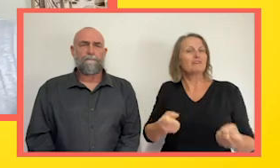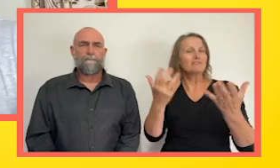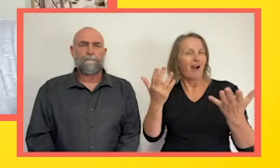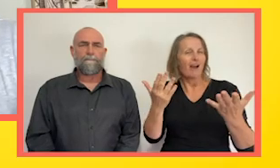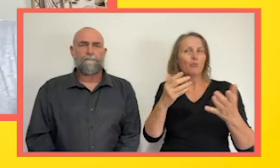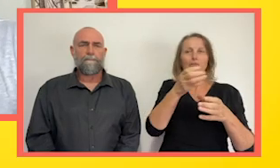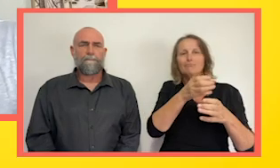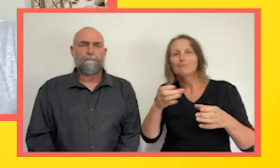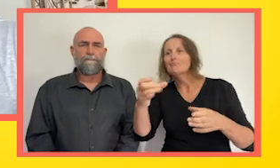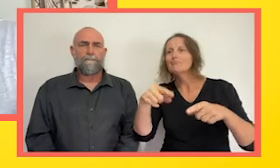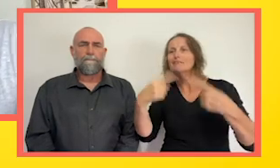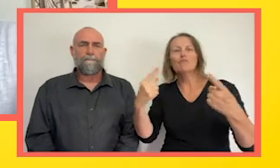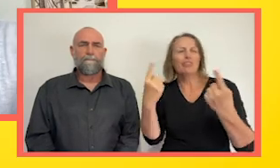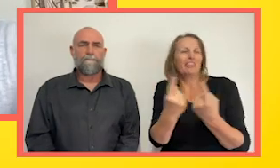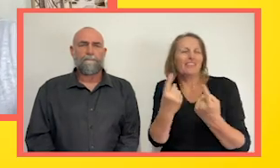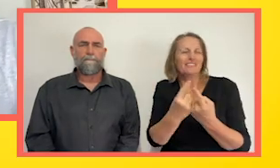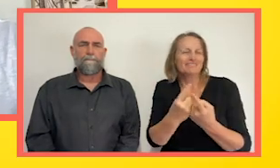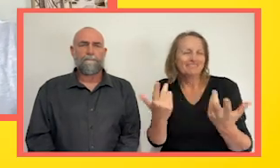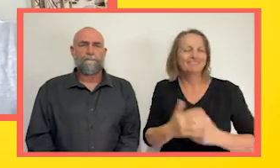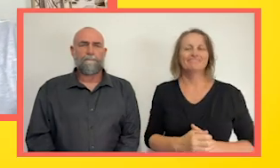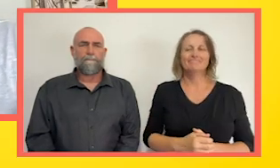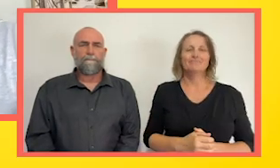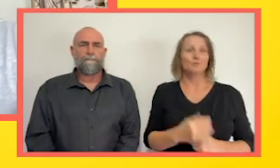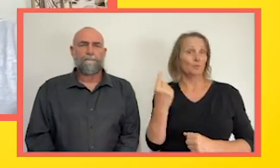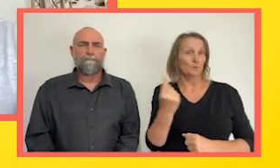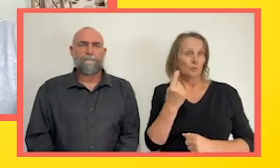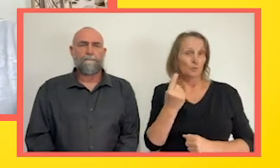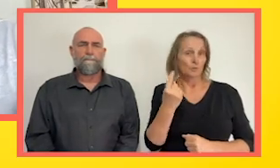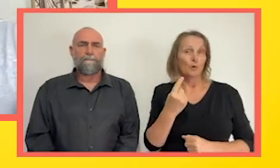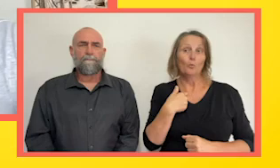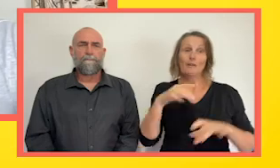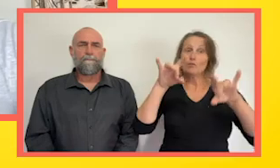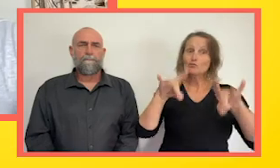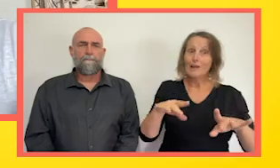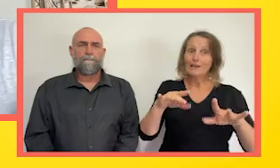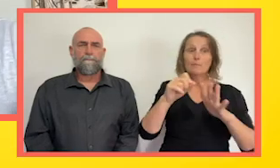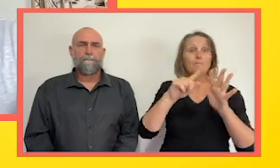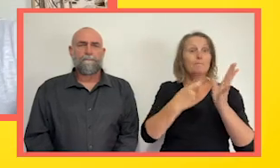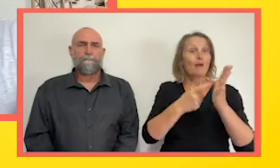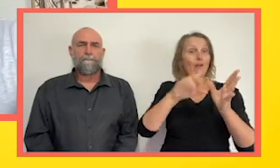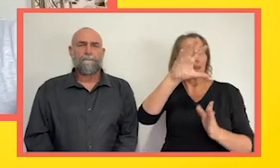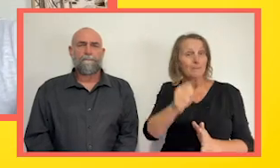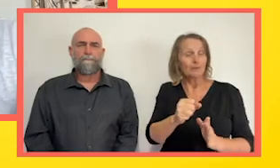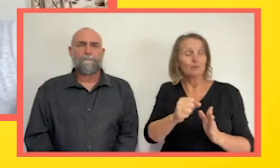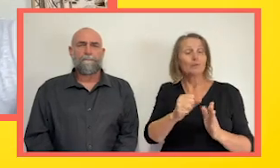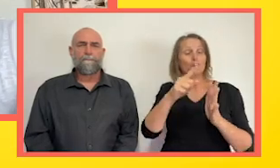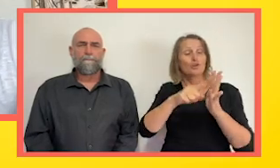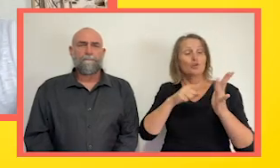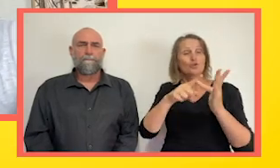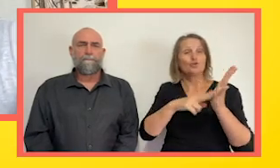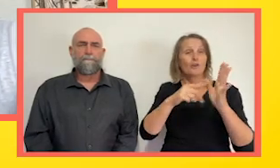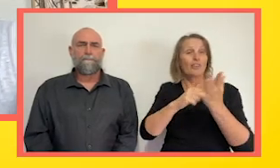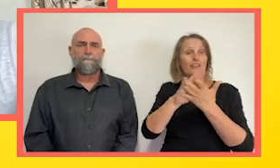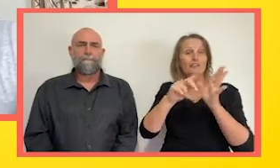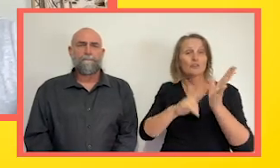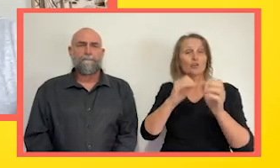Paralympic movement, but other things. So we got Australian Paralympian Jonathan Gulak. He's hanging up his goggles.